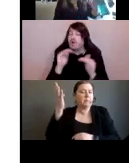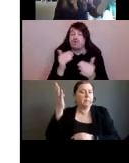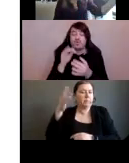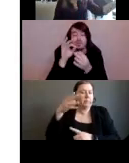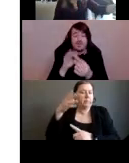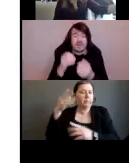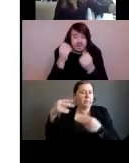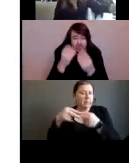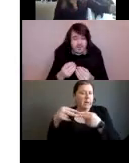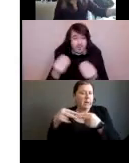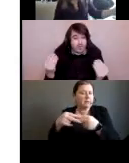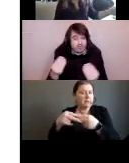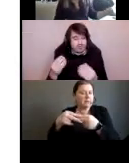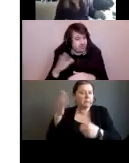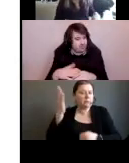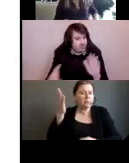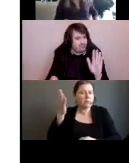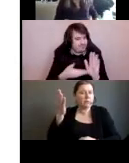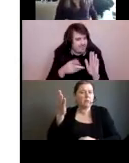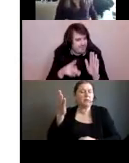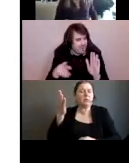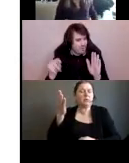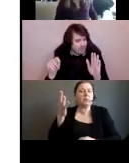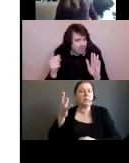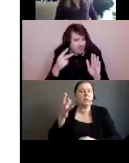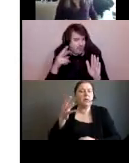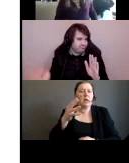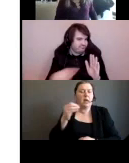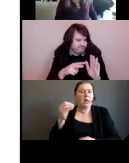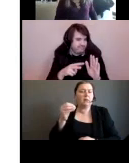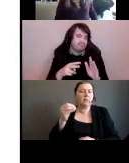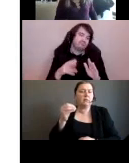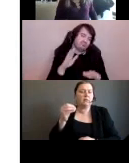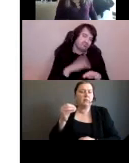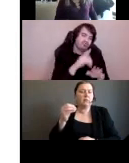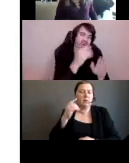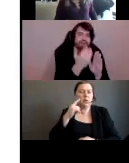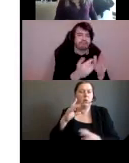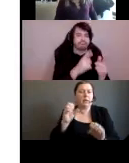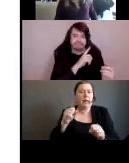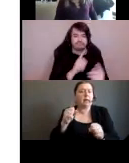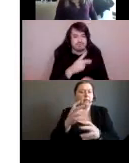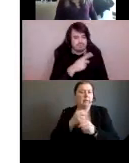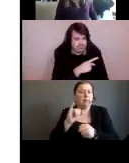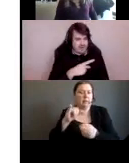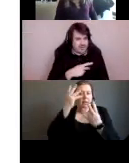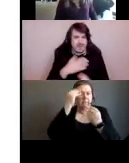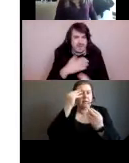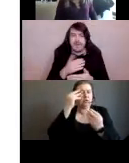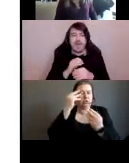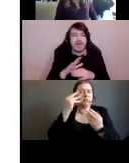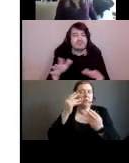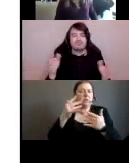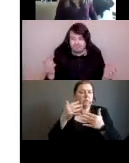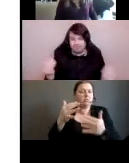link to the provincial website that we will share with you. And then you can go and get that information because there's a